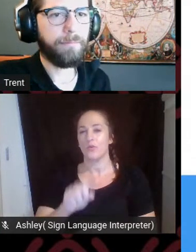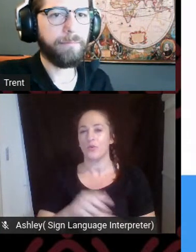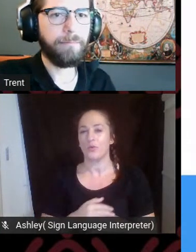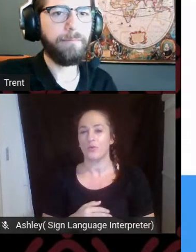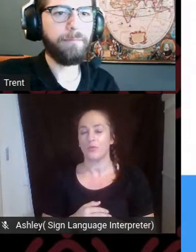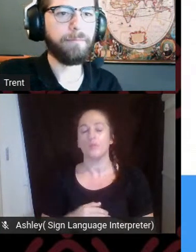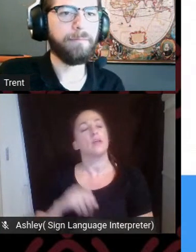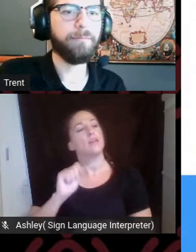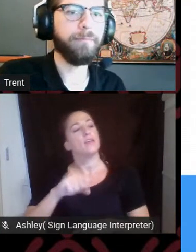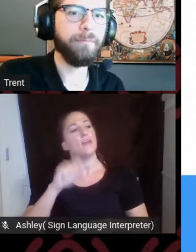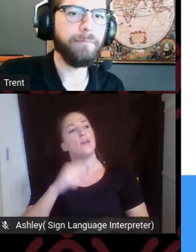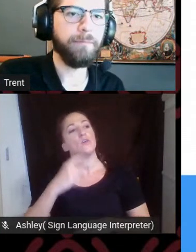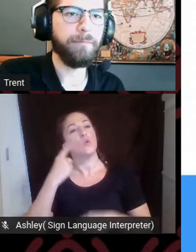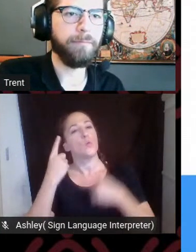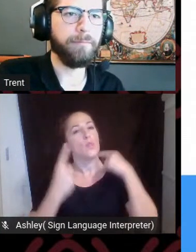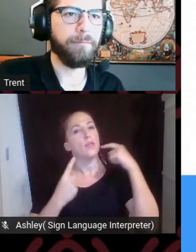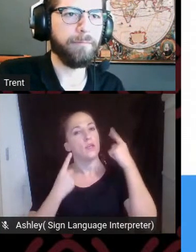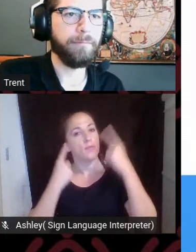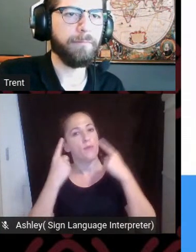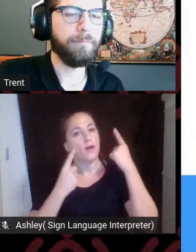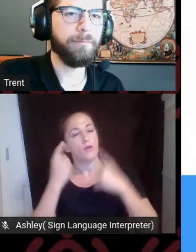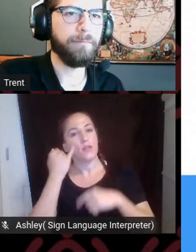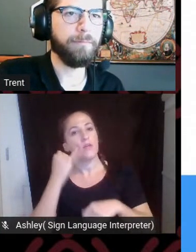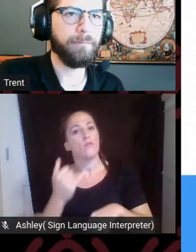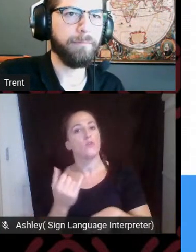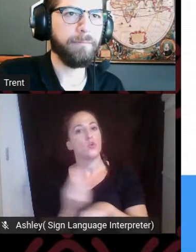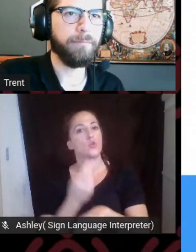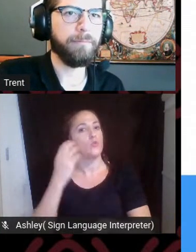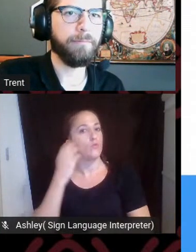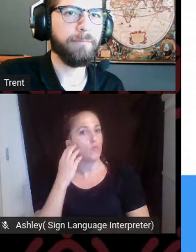Yeah, so think about when you're using your phone, right? Your